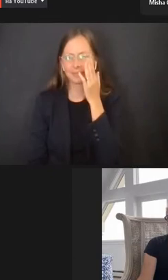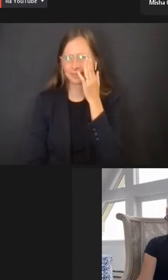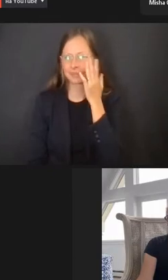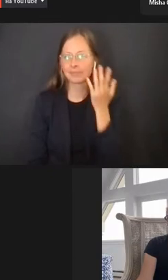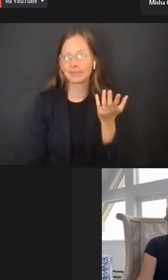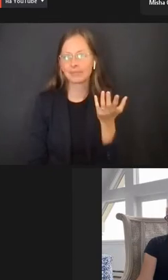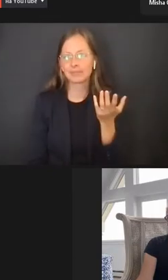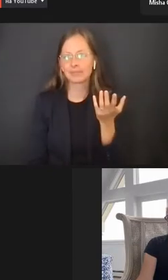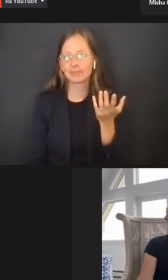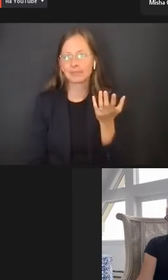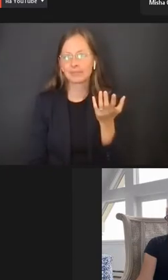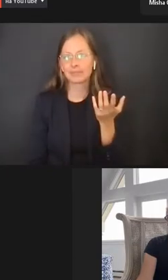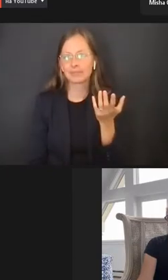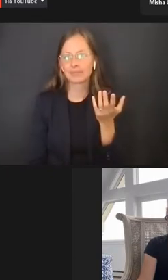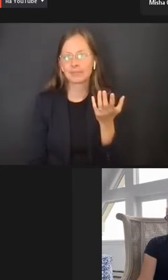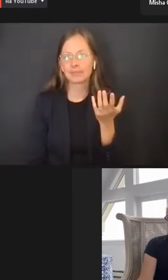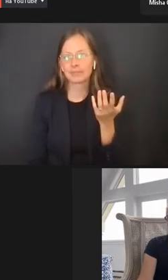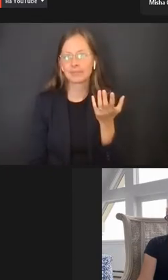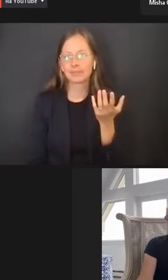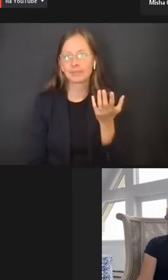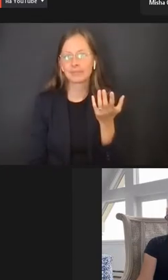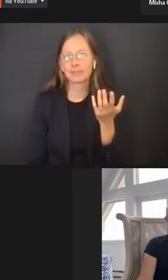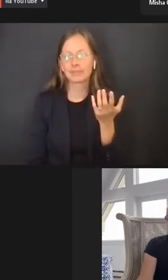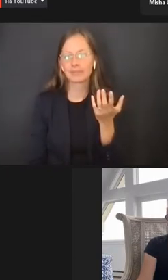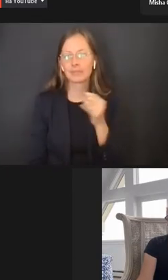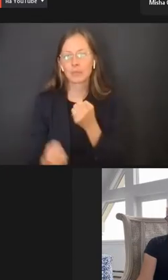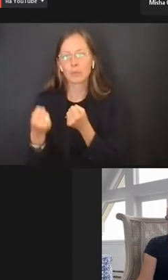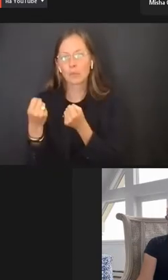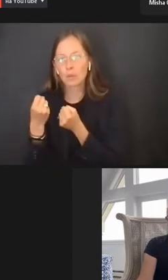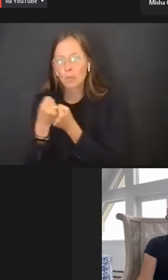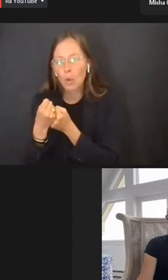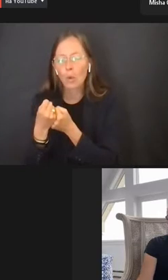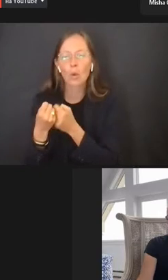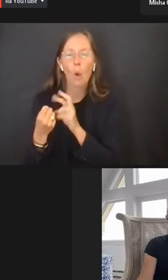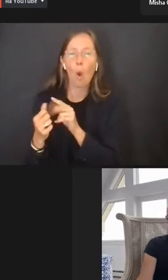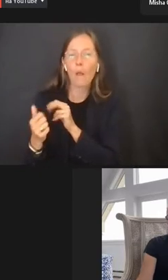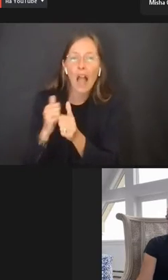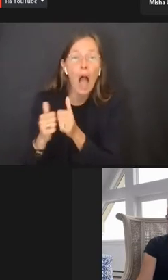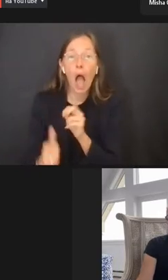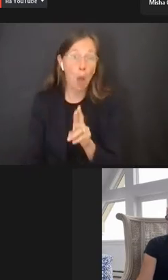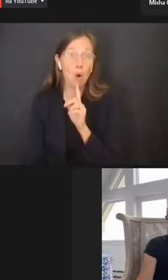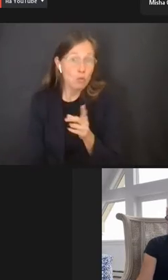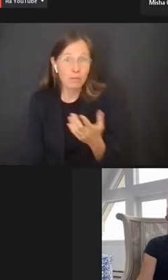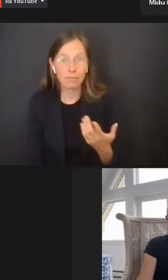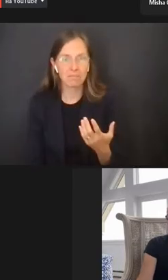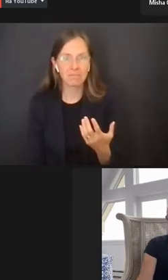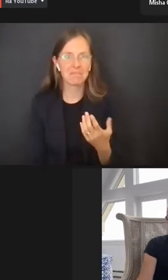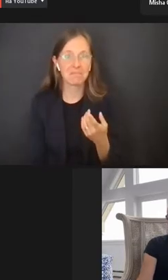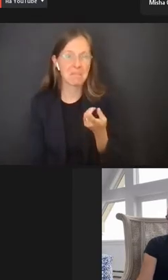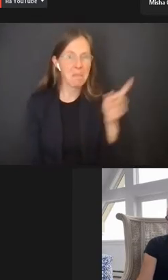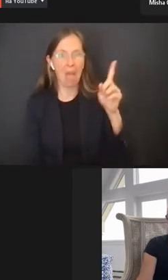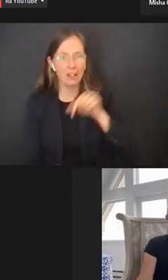were we somehow either through support or competition, or just to spite one another? Like, were we